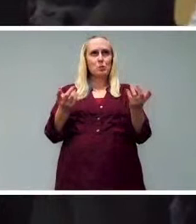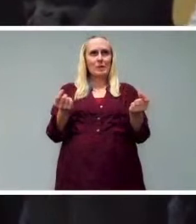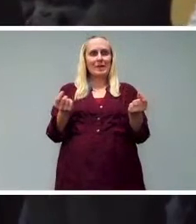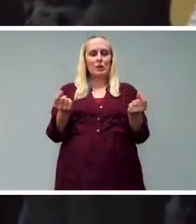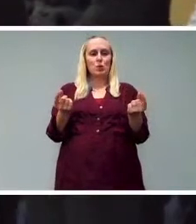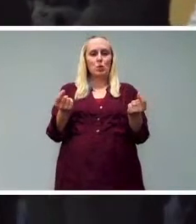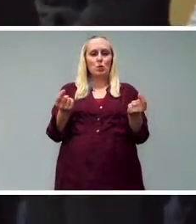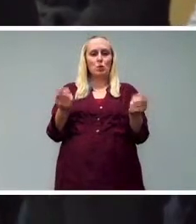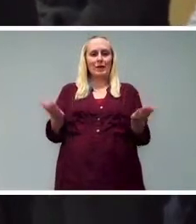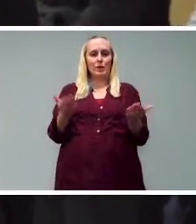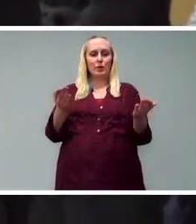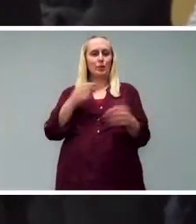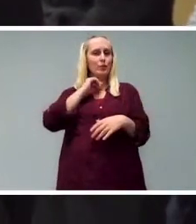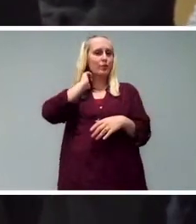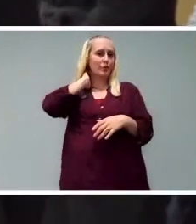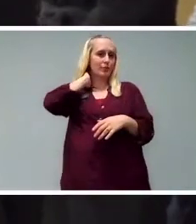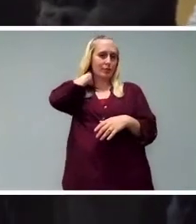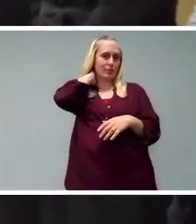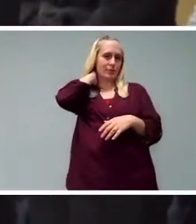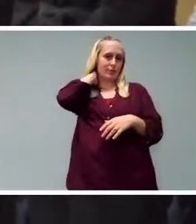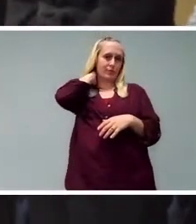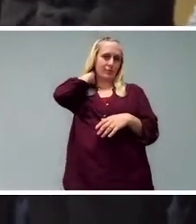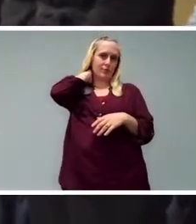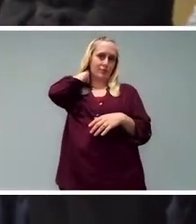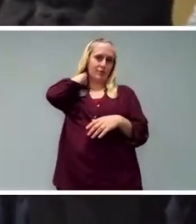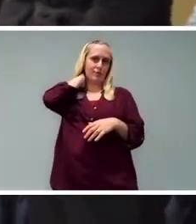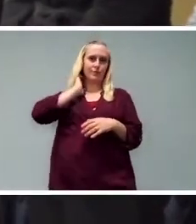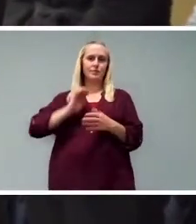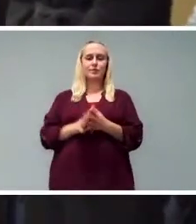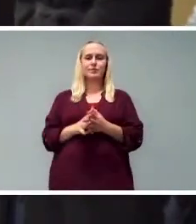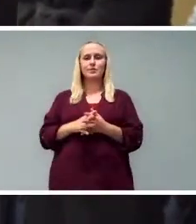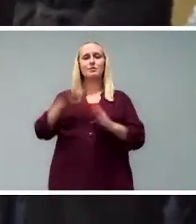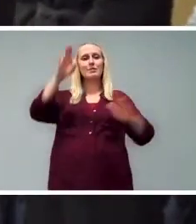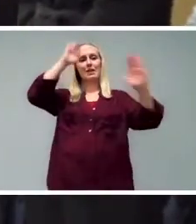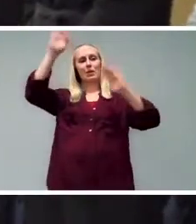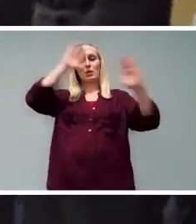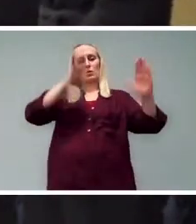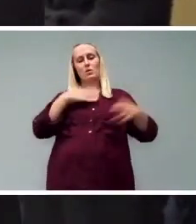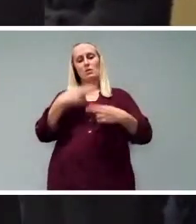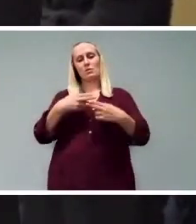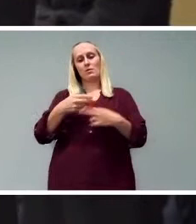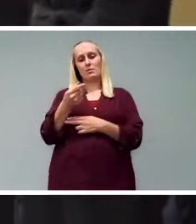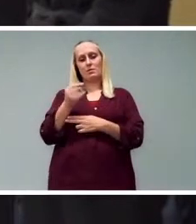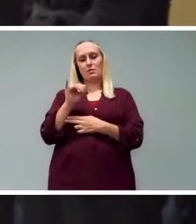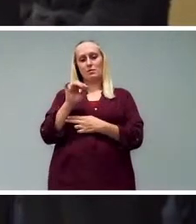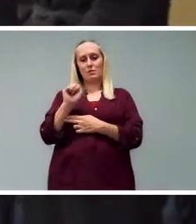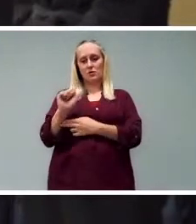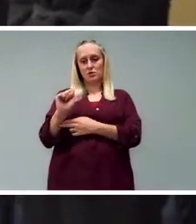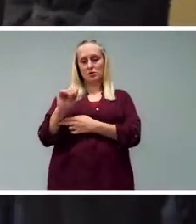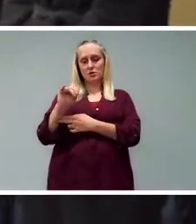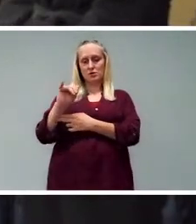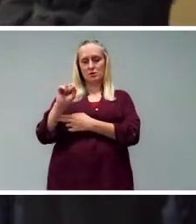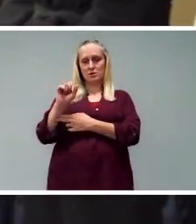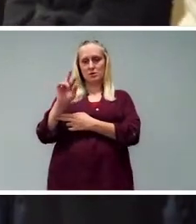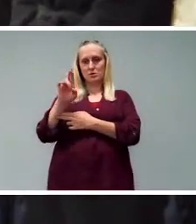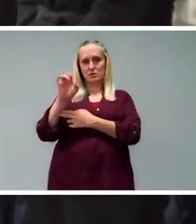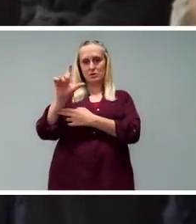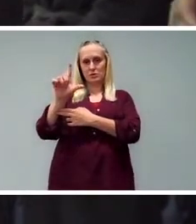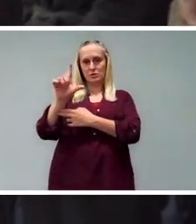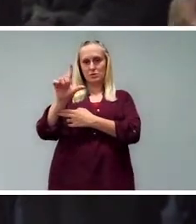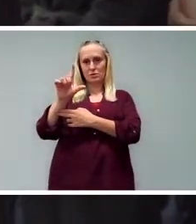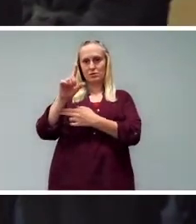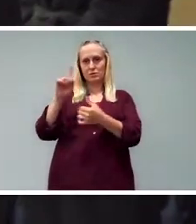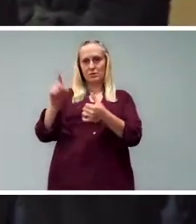this site. So welcome, and I'll pass it to you. Hi, my name is Gia Israel, and I'm a first-year cosmetologist at